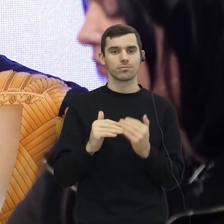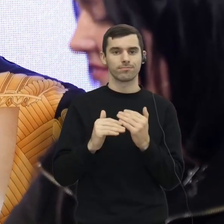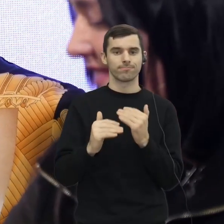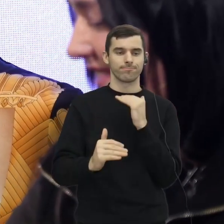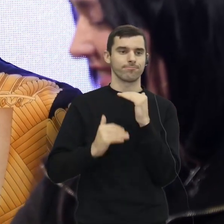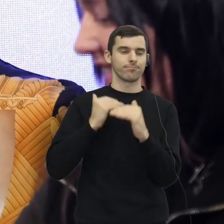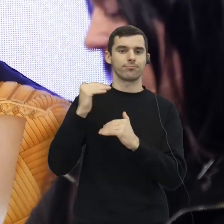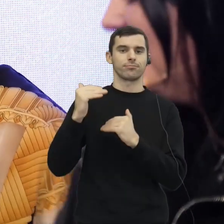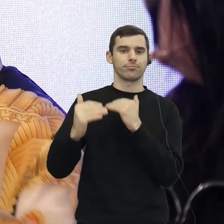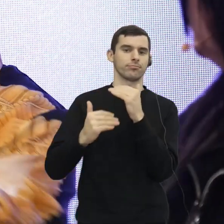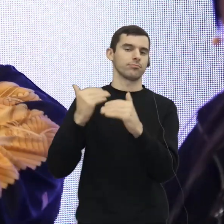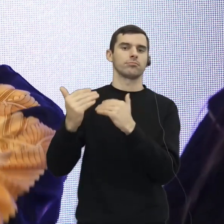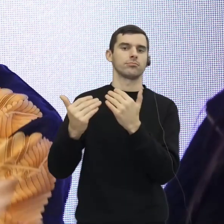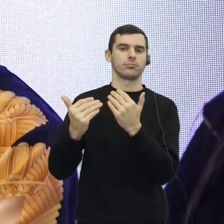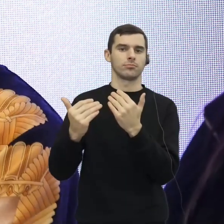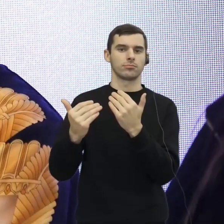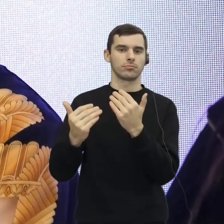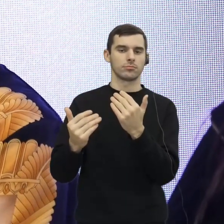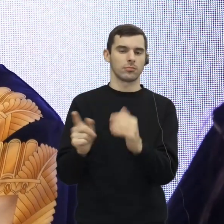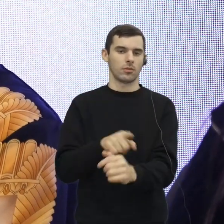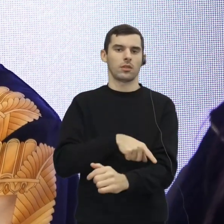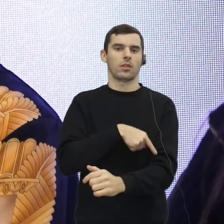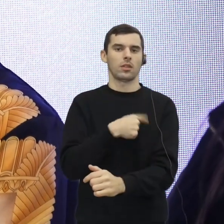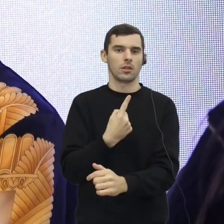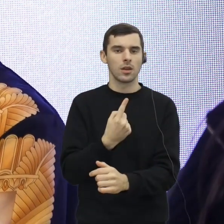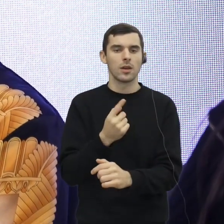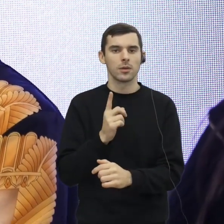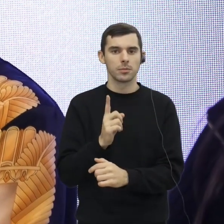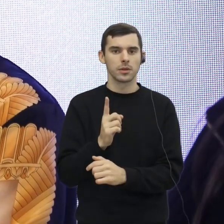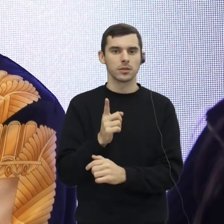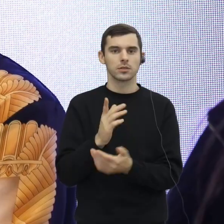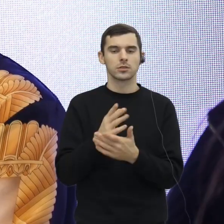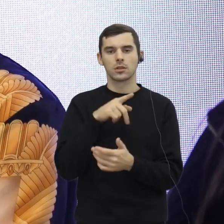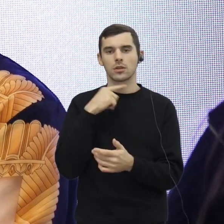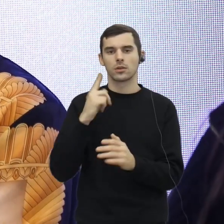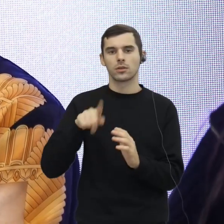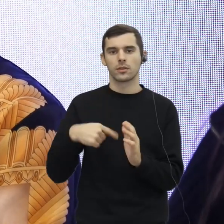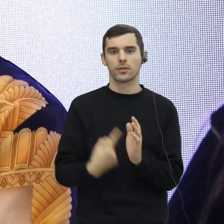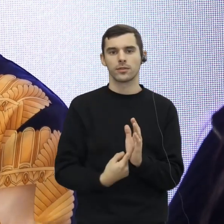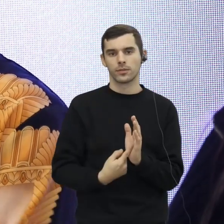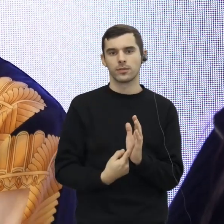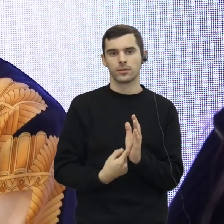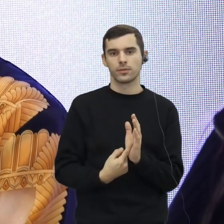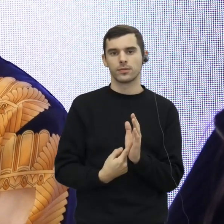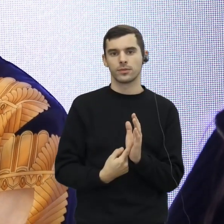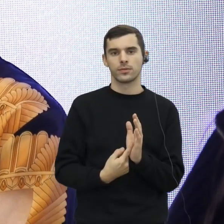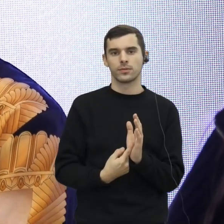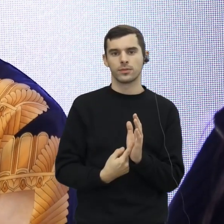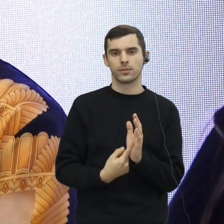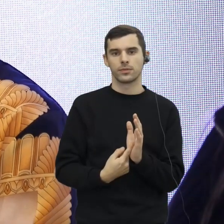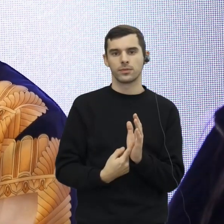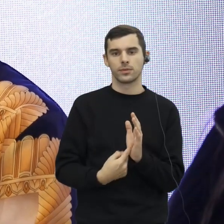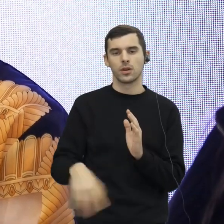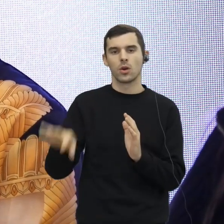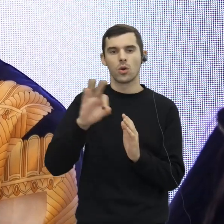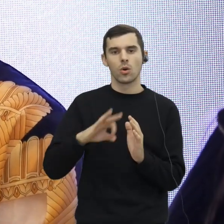being gay, like than being trans. But like sometimes it was like, for example, like because I work as a